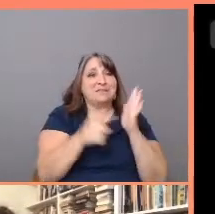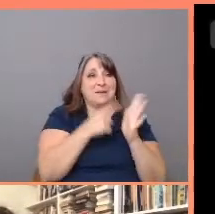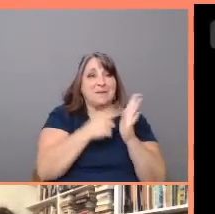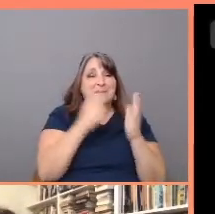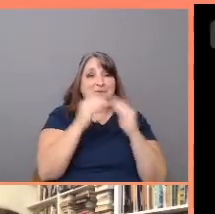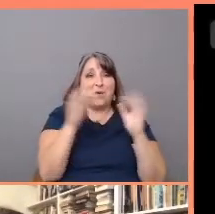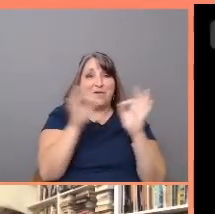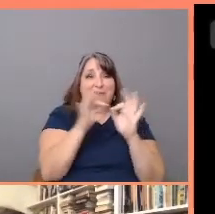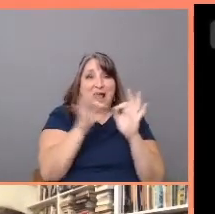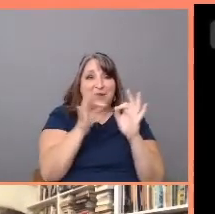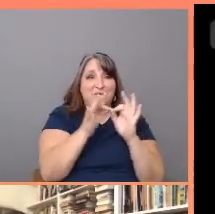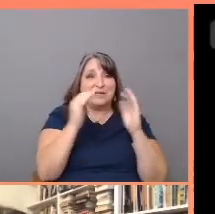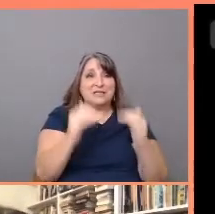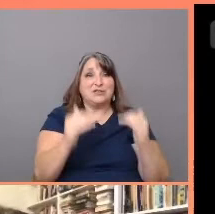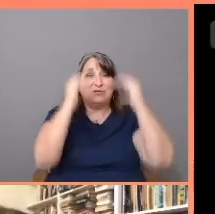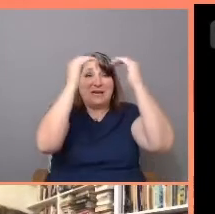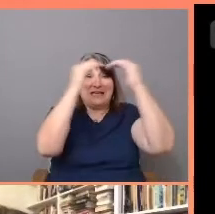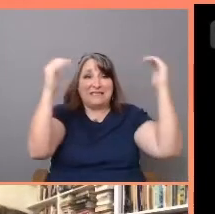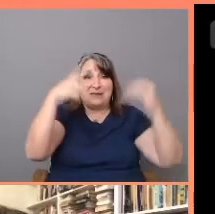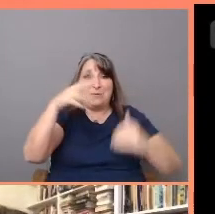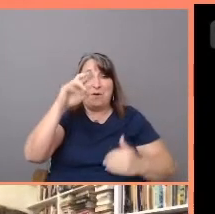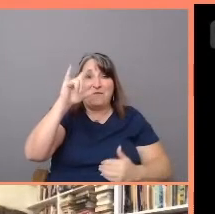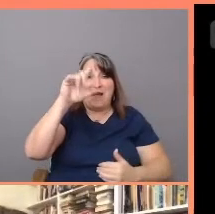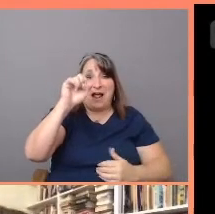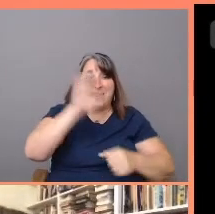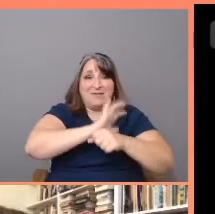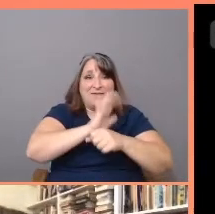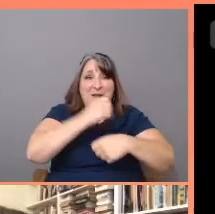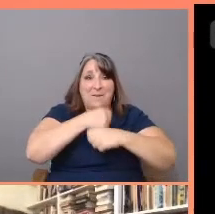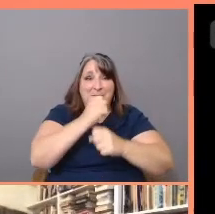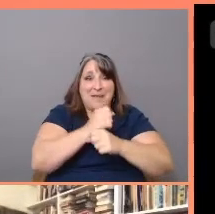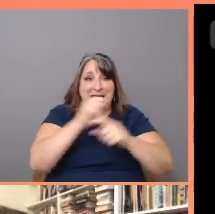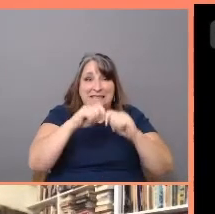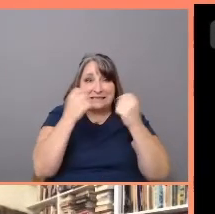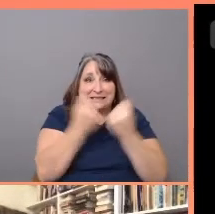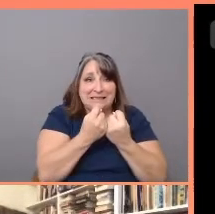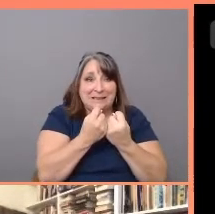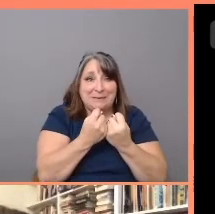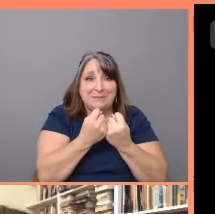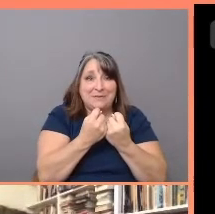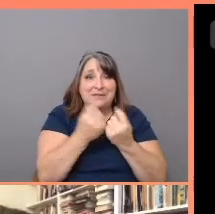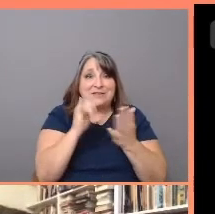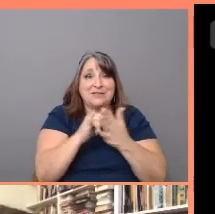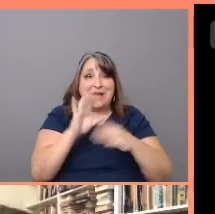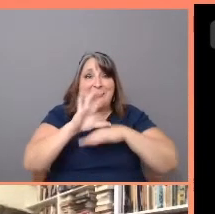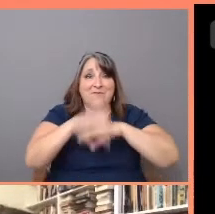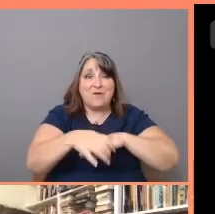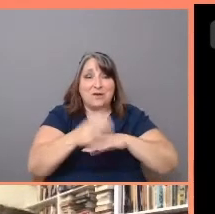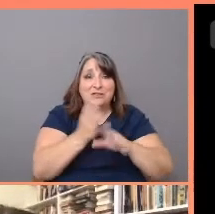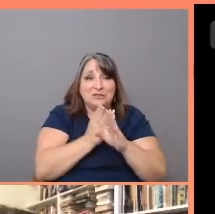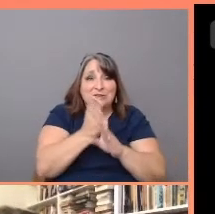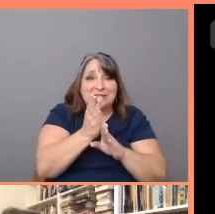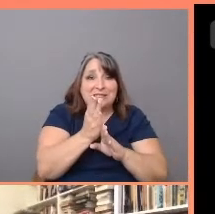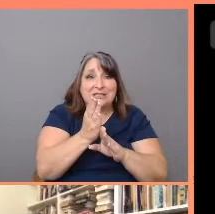the profile of the filmmaking team so that it supports the careers and helps to get the next project funded. And